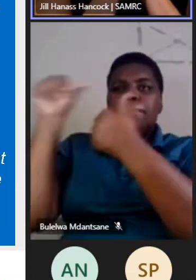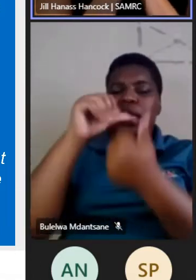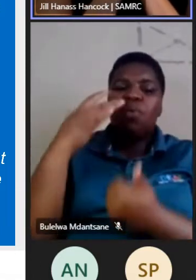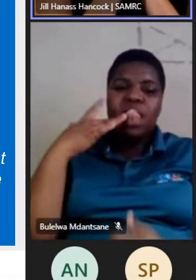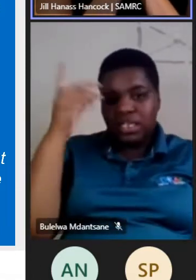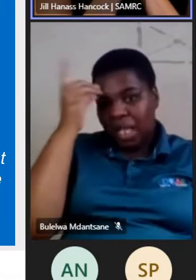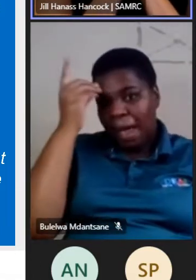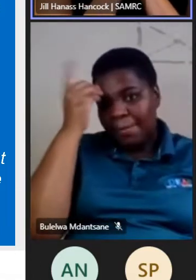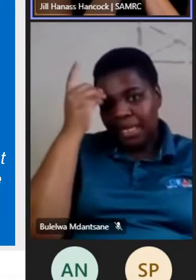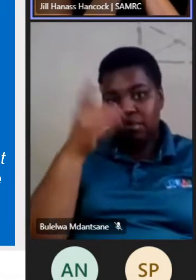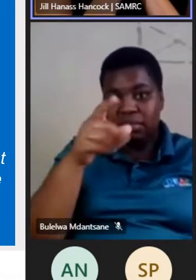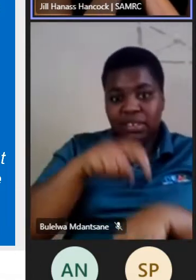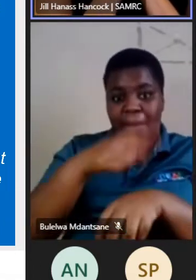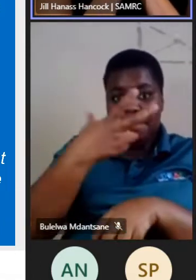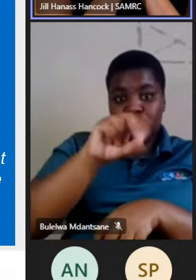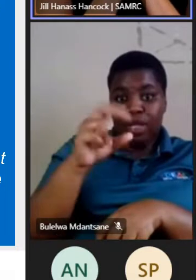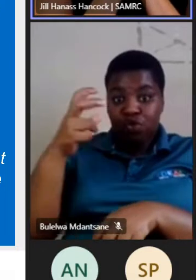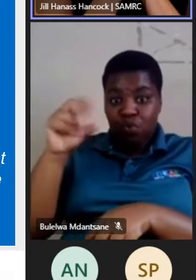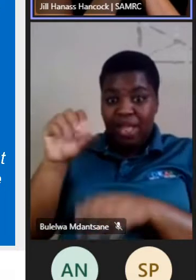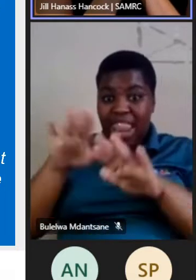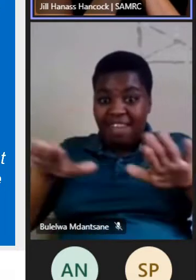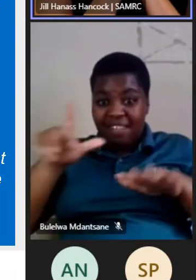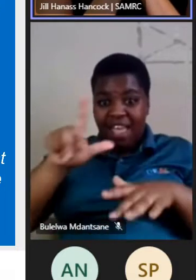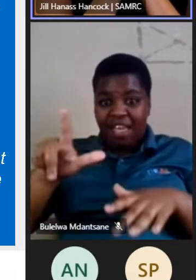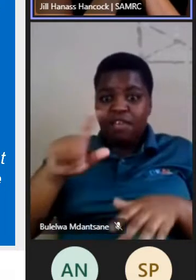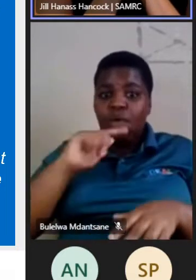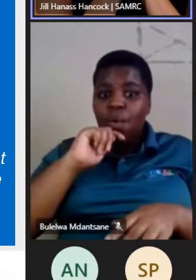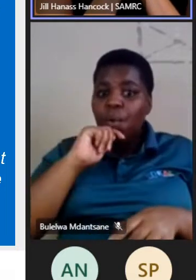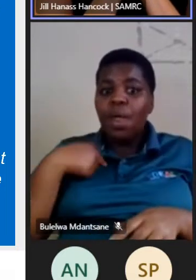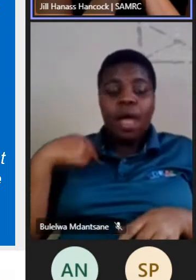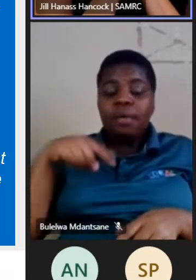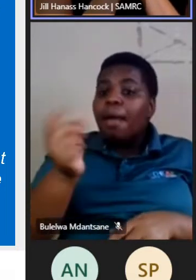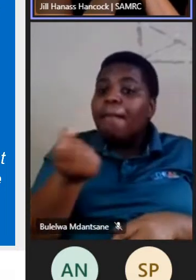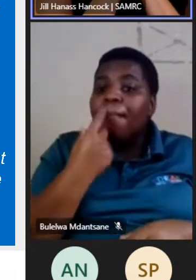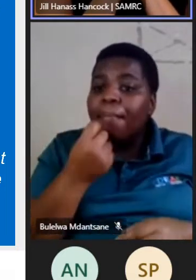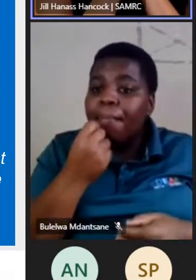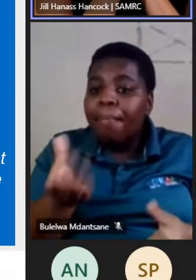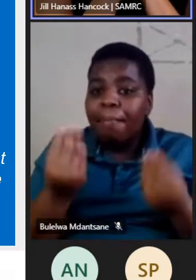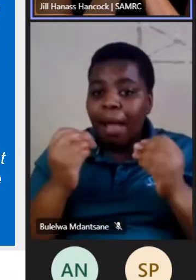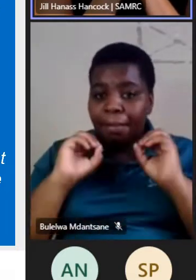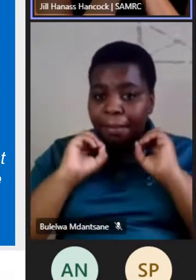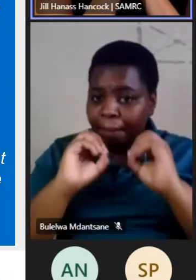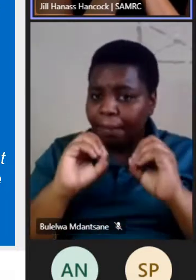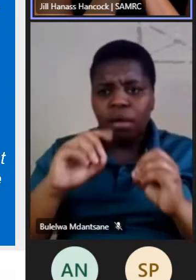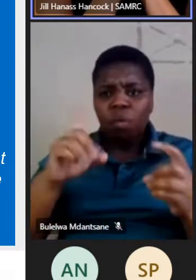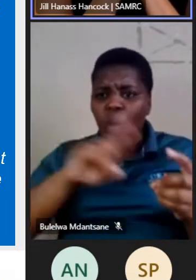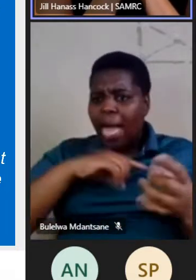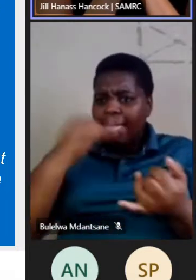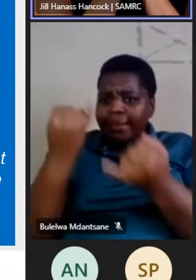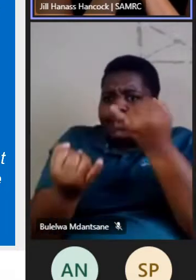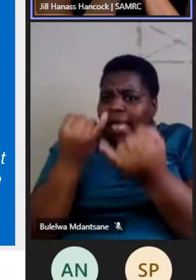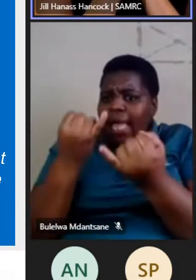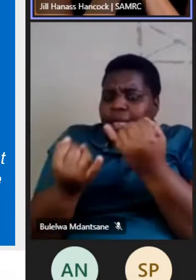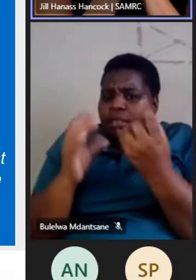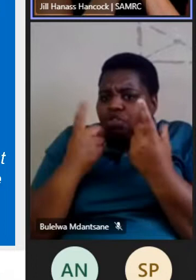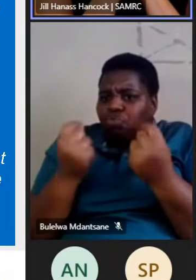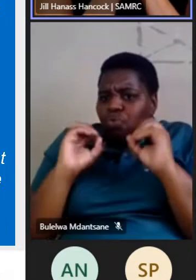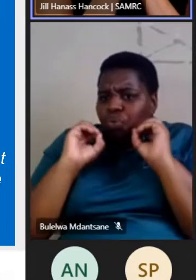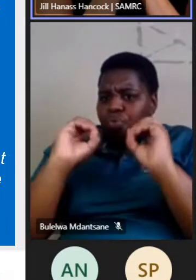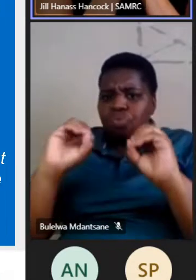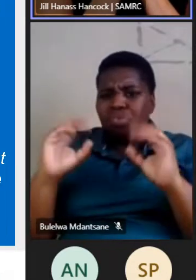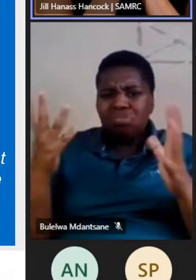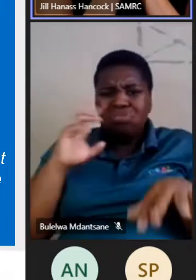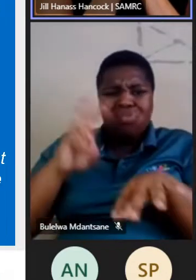I didn't really go to get my pills. I didn't go to the clinic. I was not sexually active. So I was not going to go for